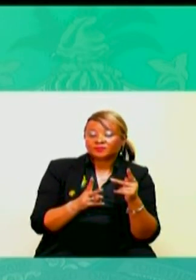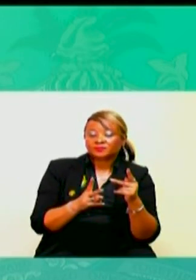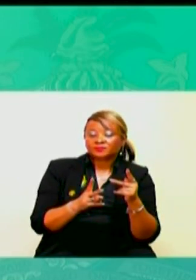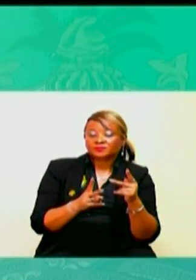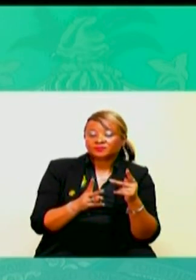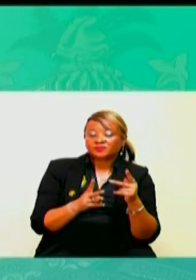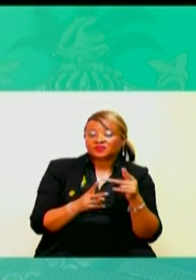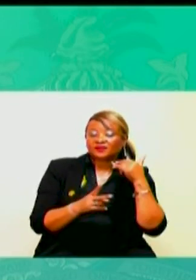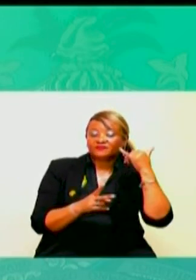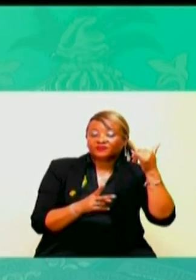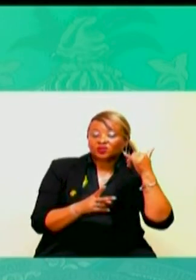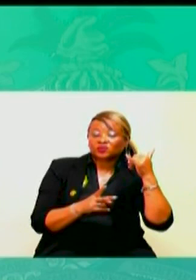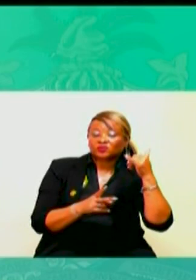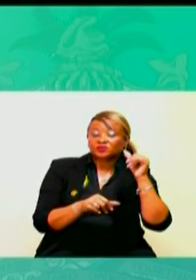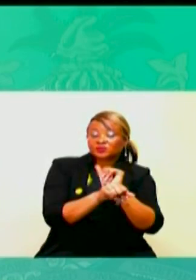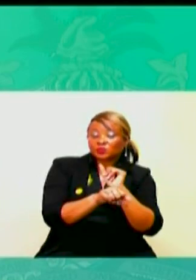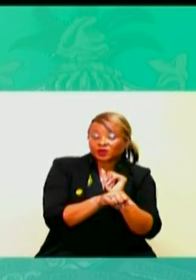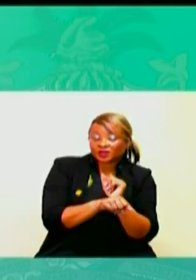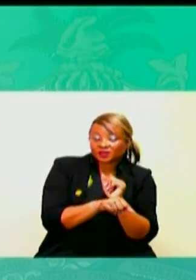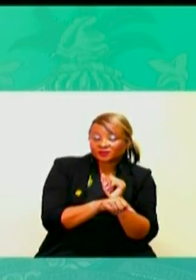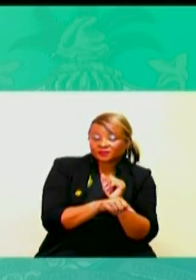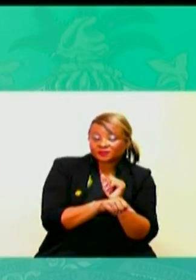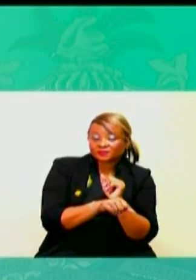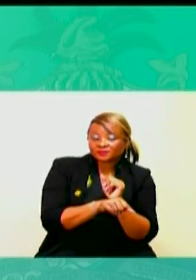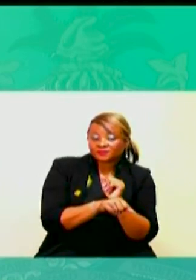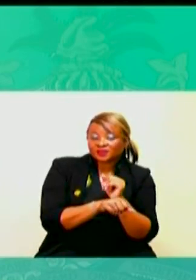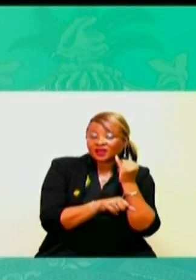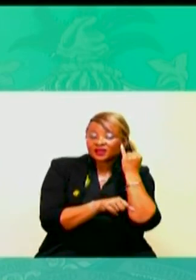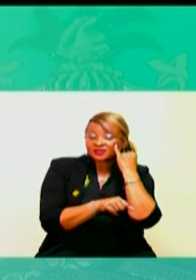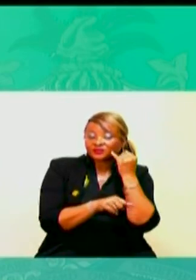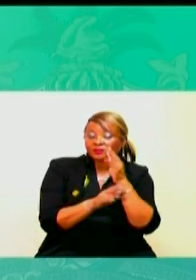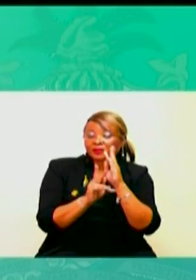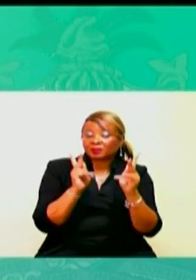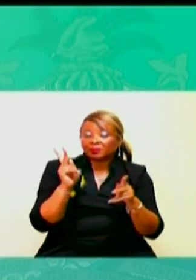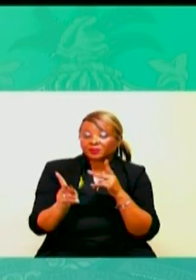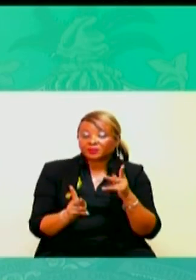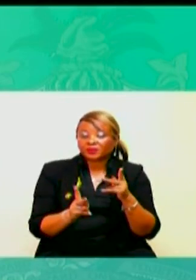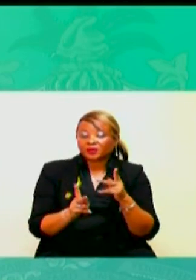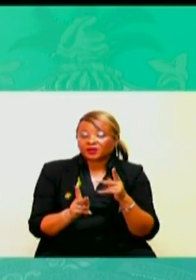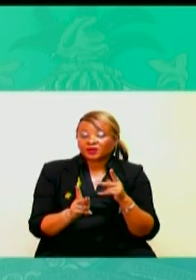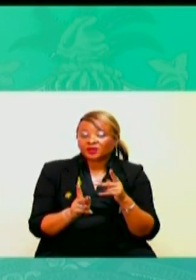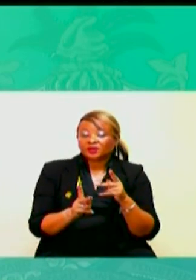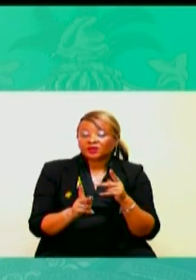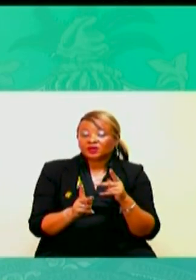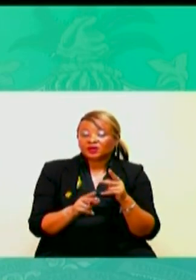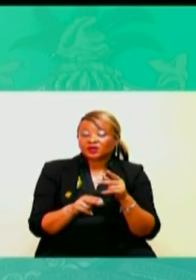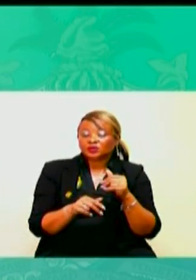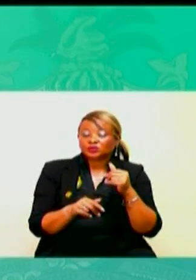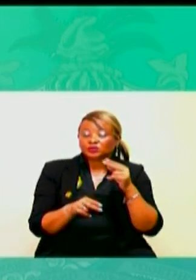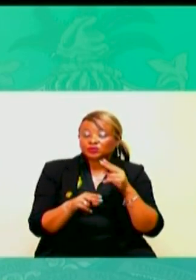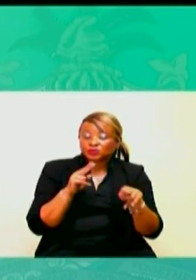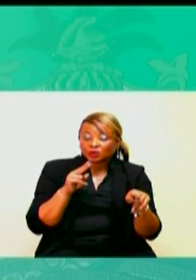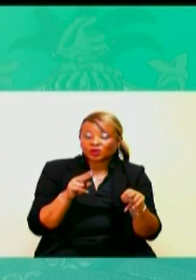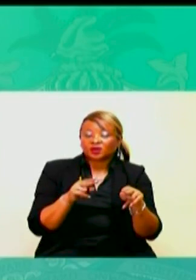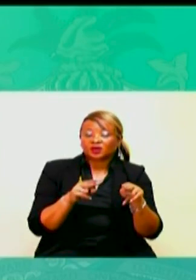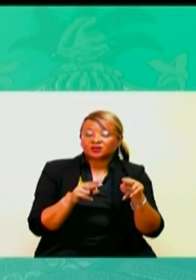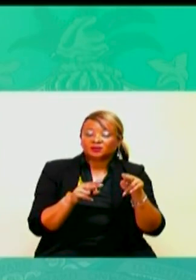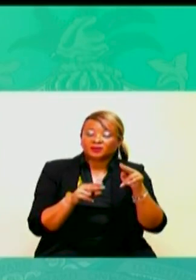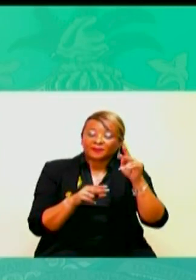Their phone is finally working, as if the Bohemian people have short memory or a case of